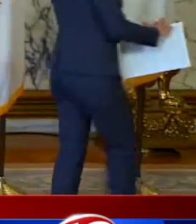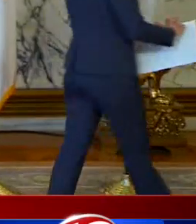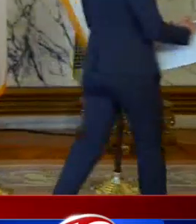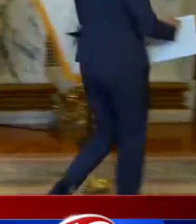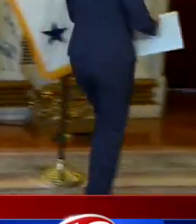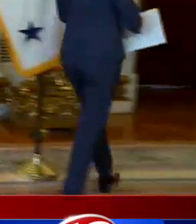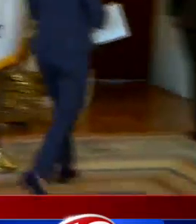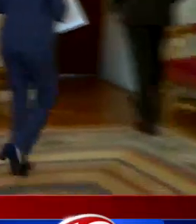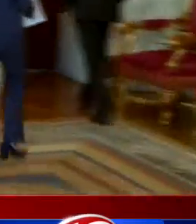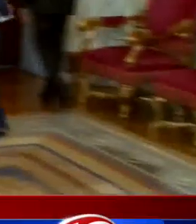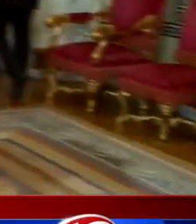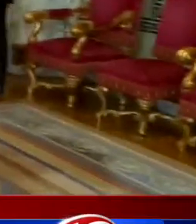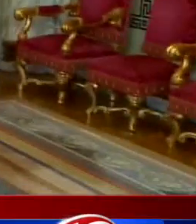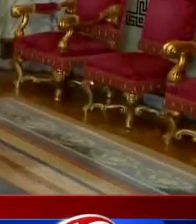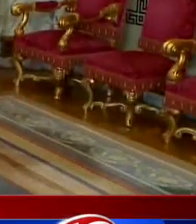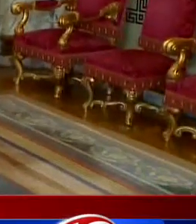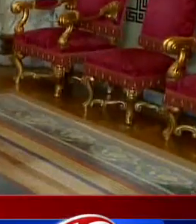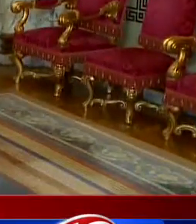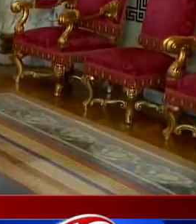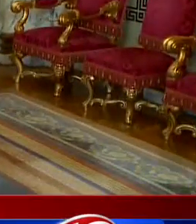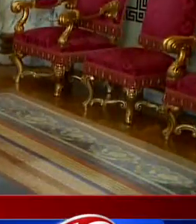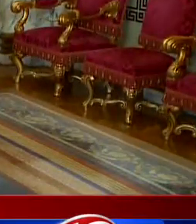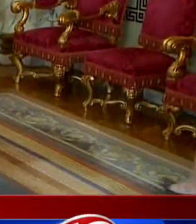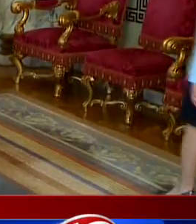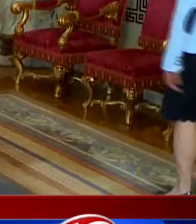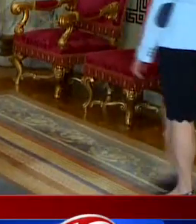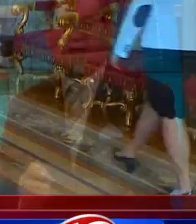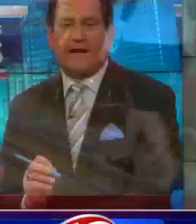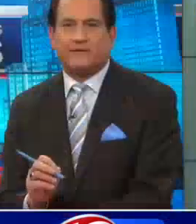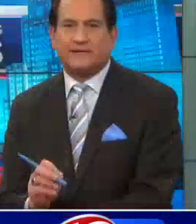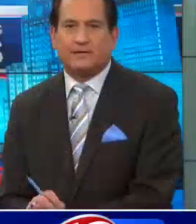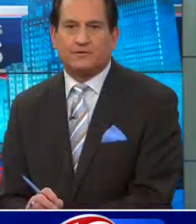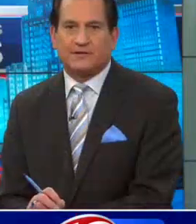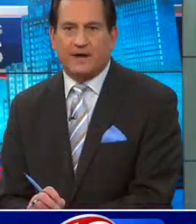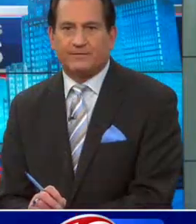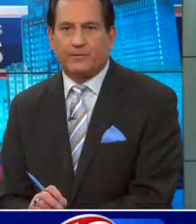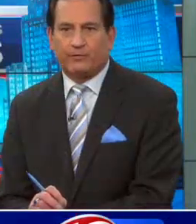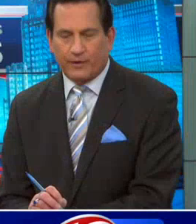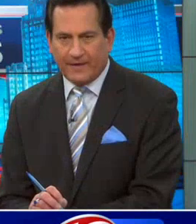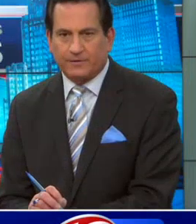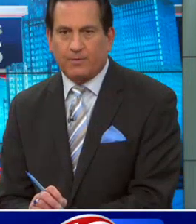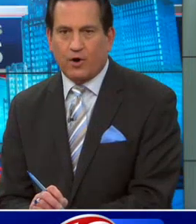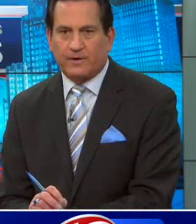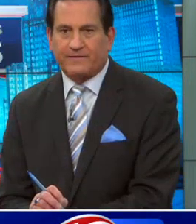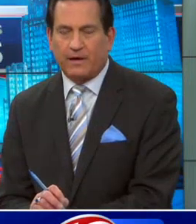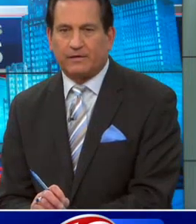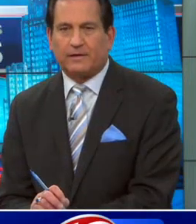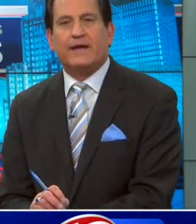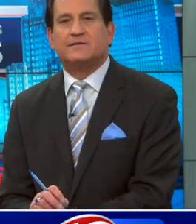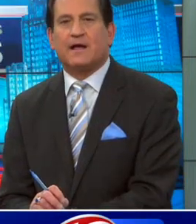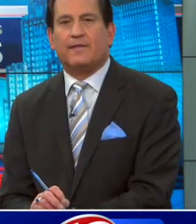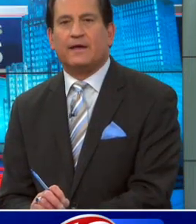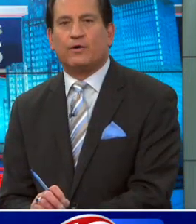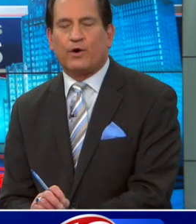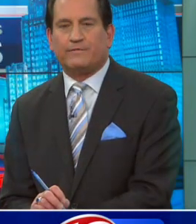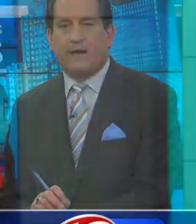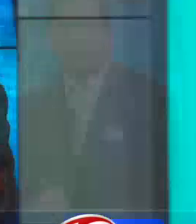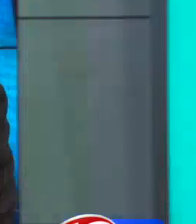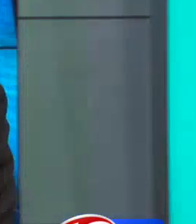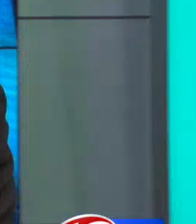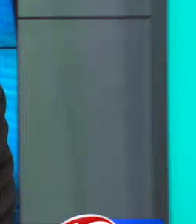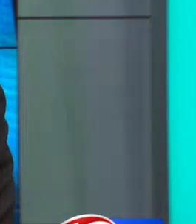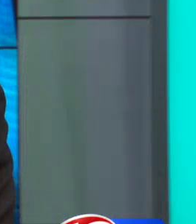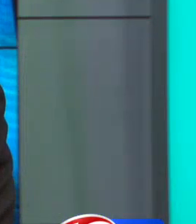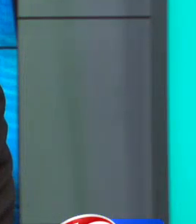news conference from the State House with Governor Gina Raimondo and Dr. Nicole Alexander Scott from the Rhode Island Department of Health. The latest on the